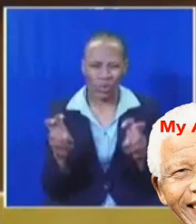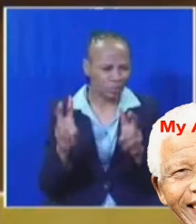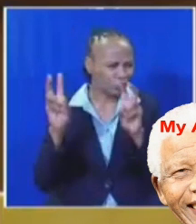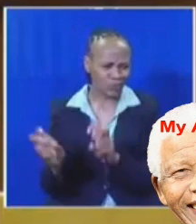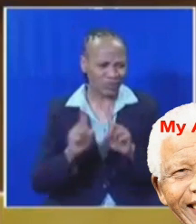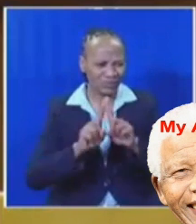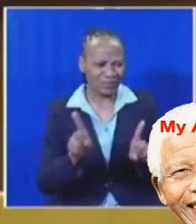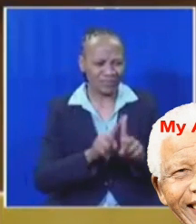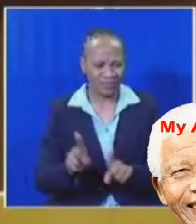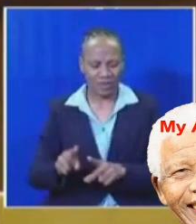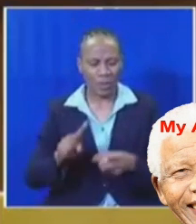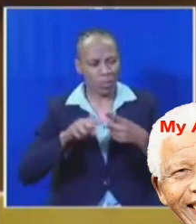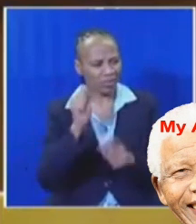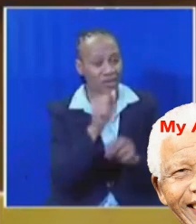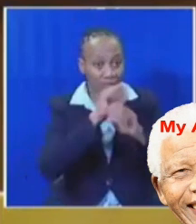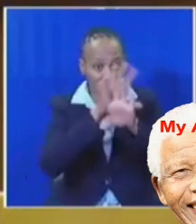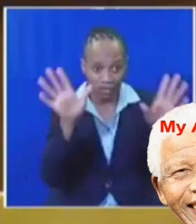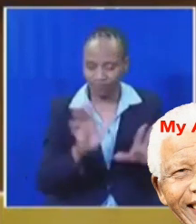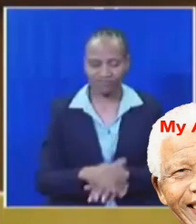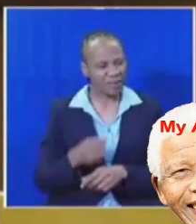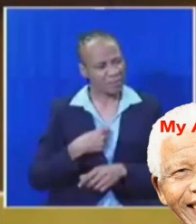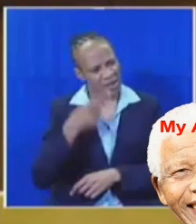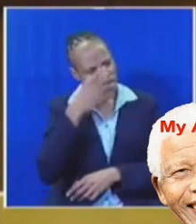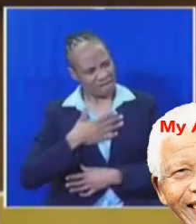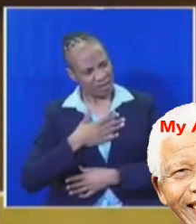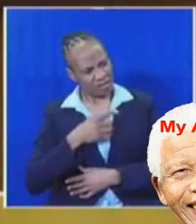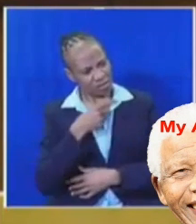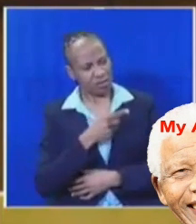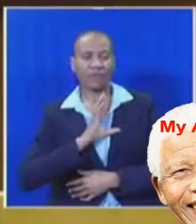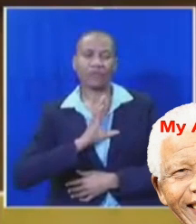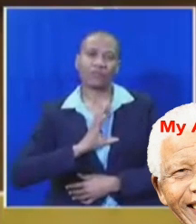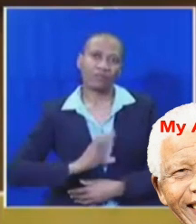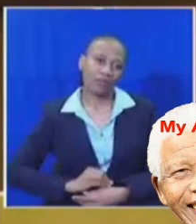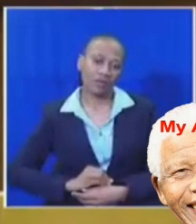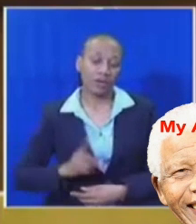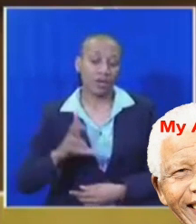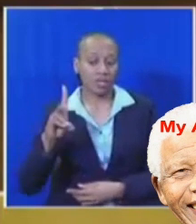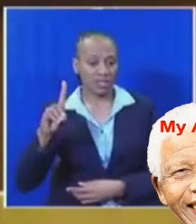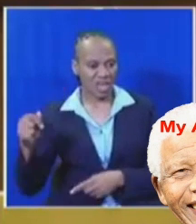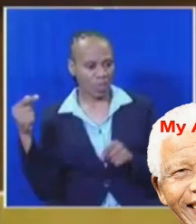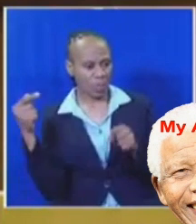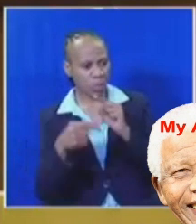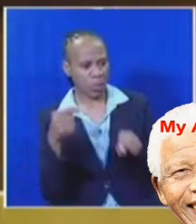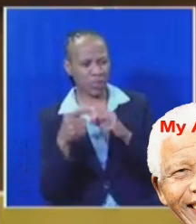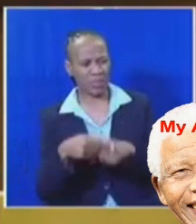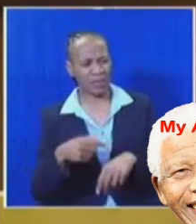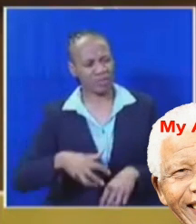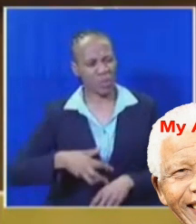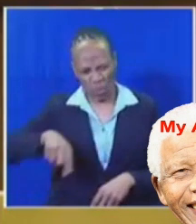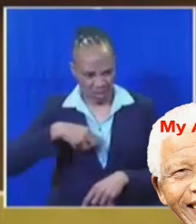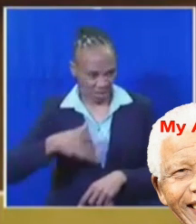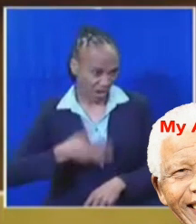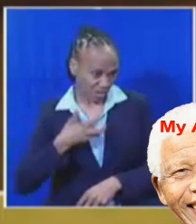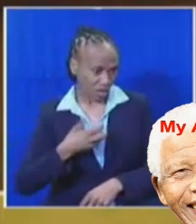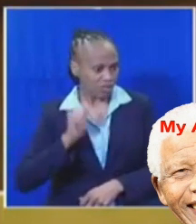what point she was making, but I got the sense that she was very sad that the DA is finding faults and that we're always angry. That's what we're here to